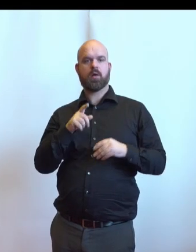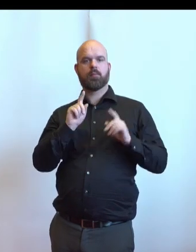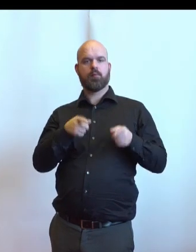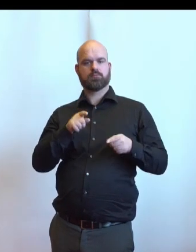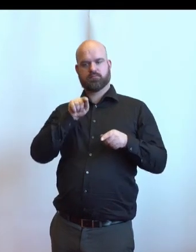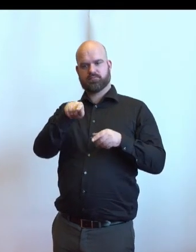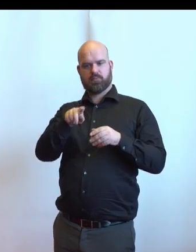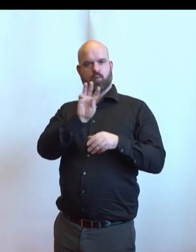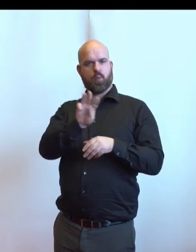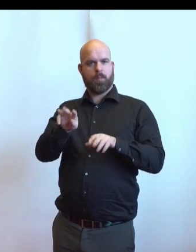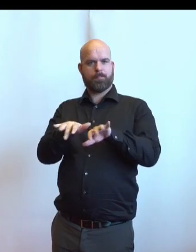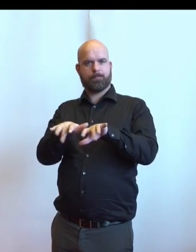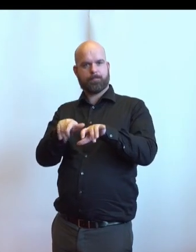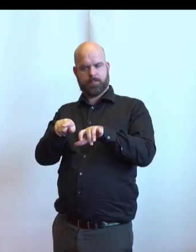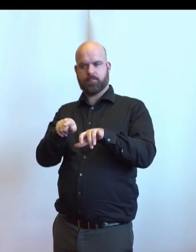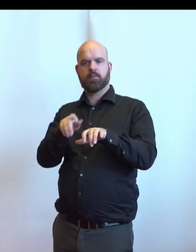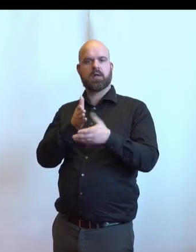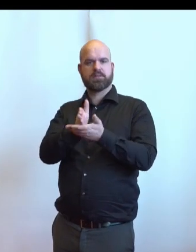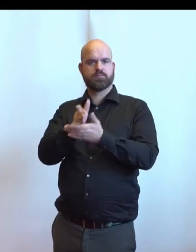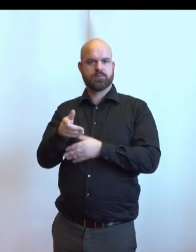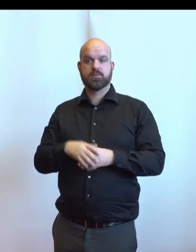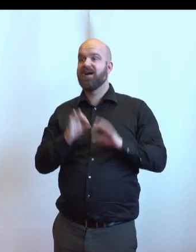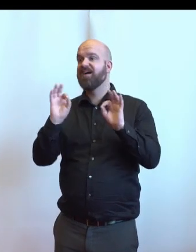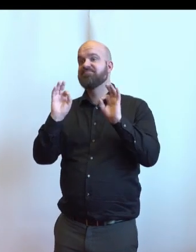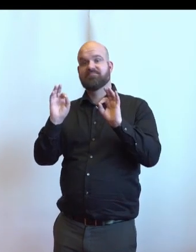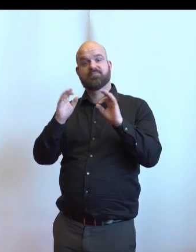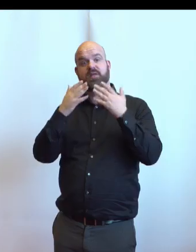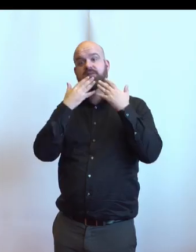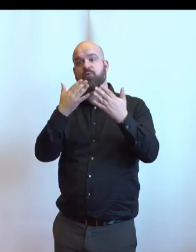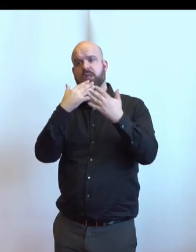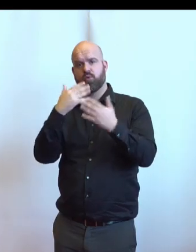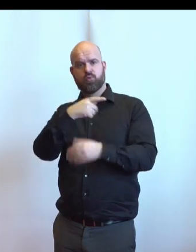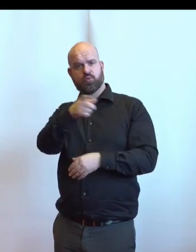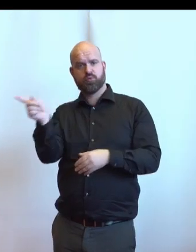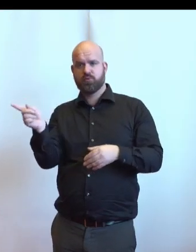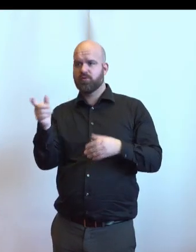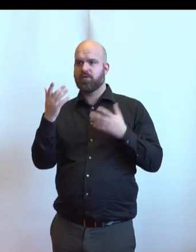So thank you very much for participating, and we will be doing throughout the day. Thank you.